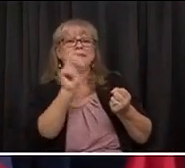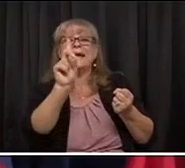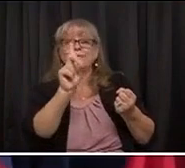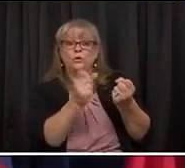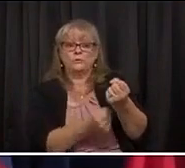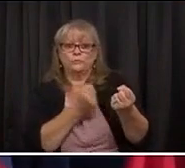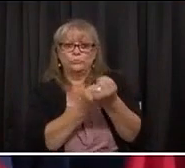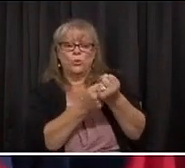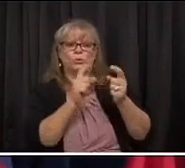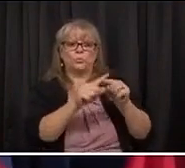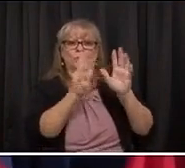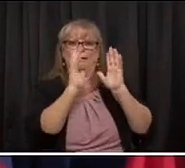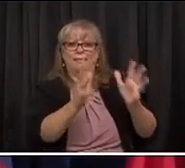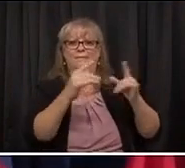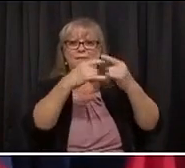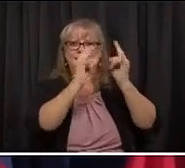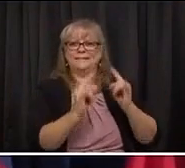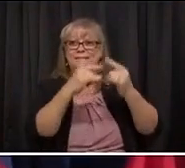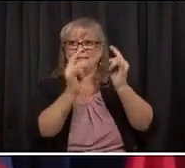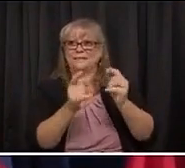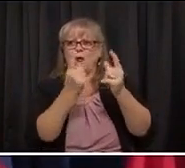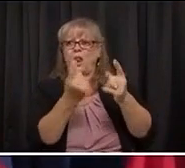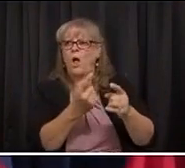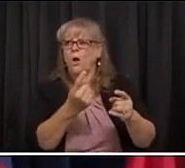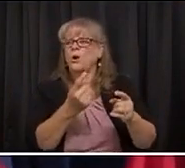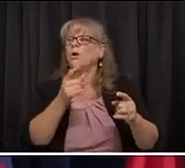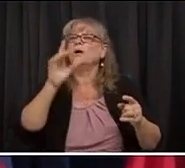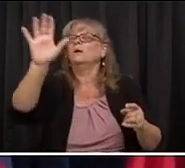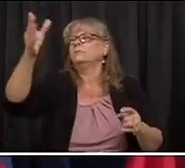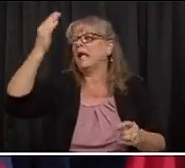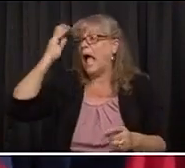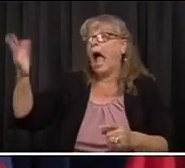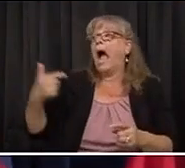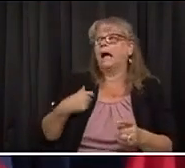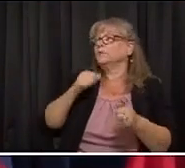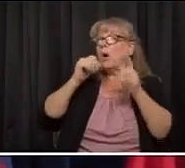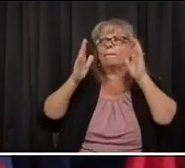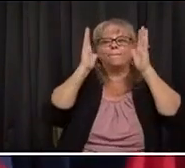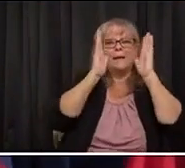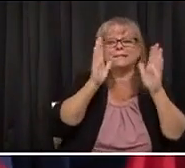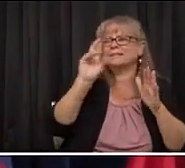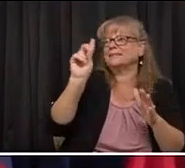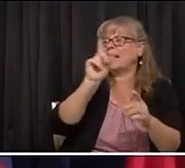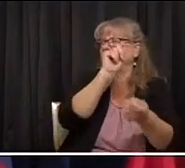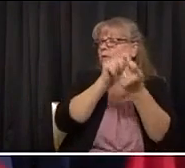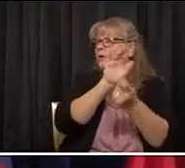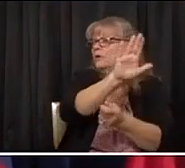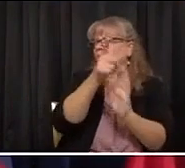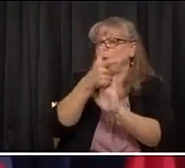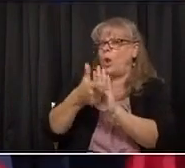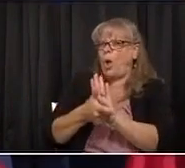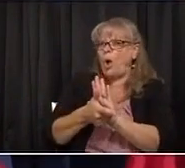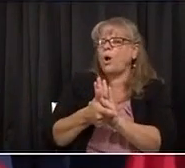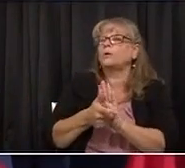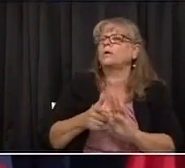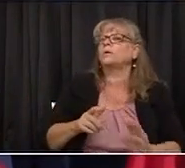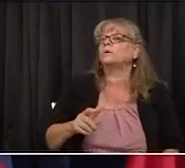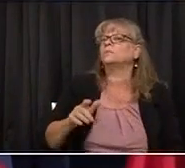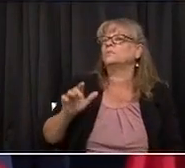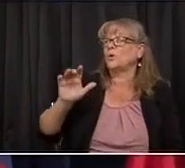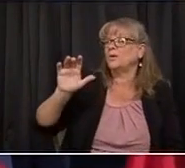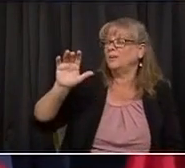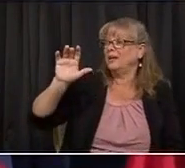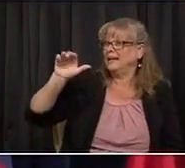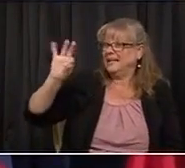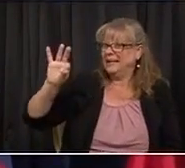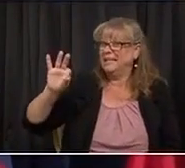like maybe they didn't. I don't follow Denver politics, but I mean, this is something that's up to voters. If cities want, they can have tents on their streets. If cities don't